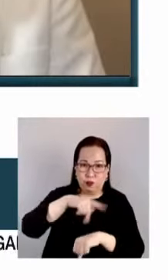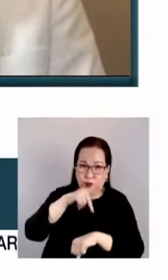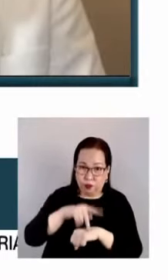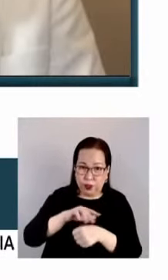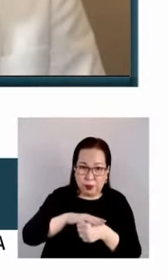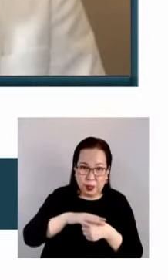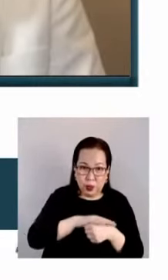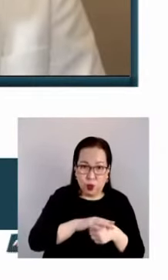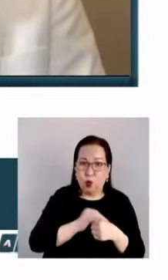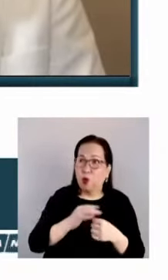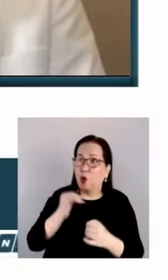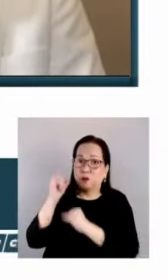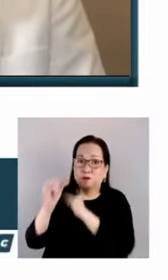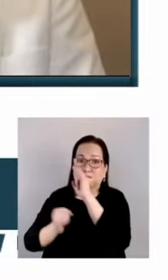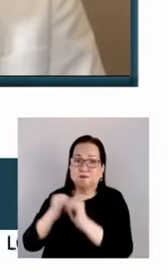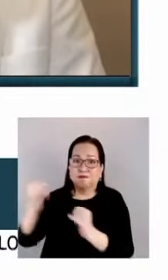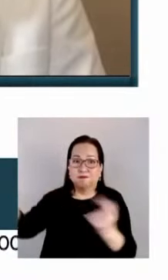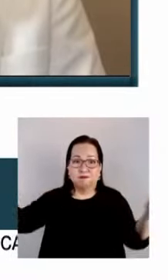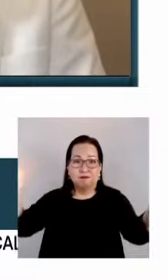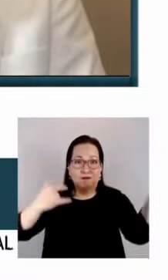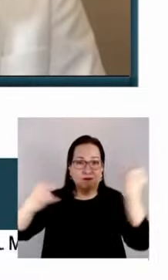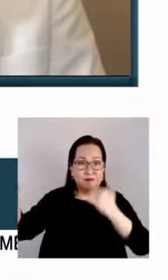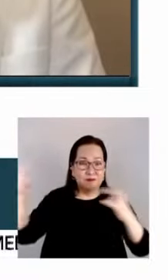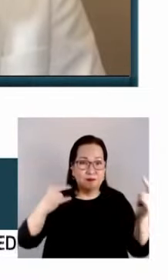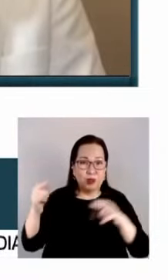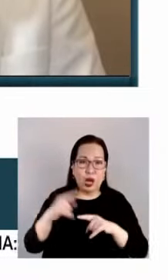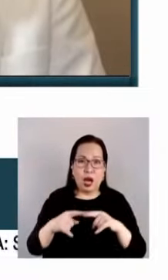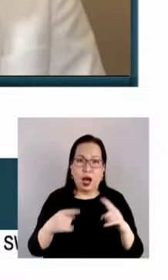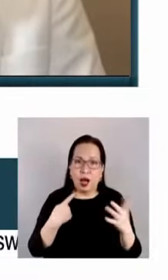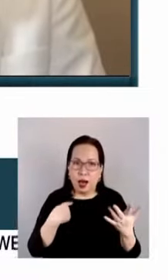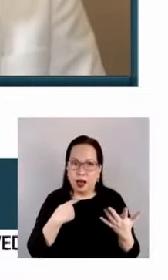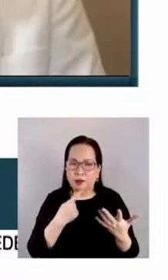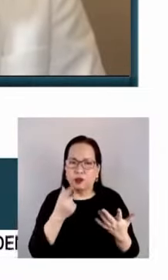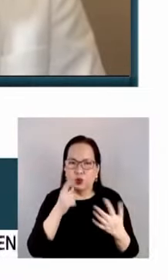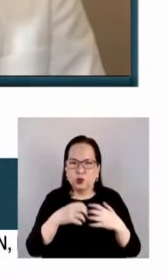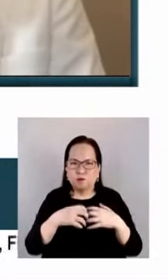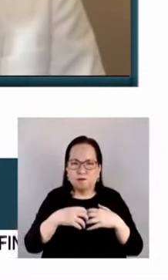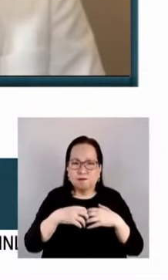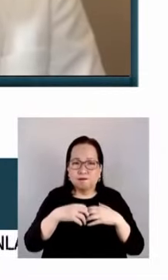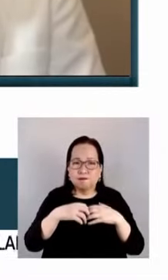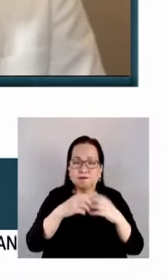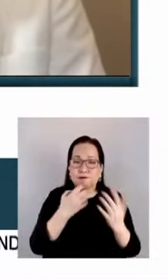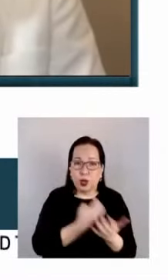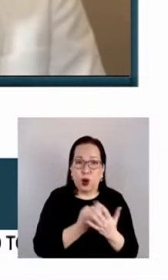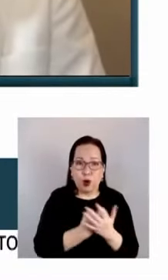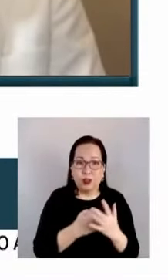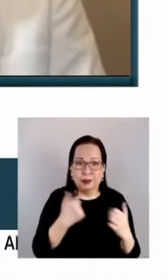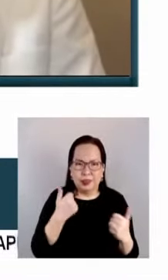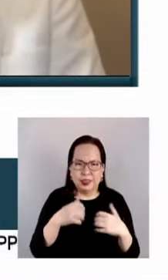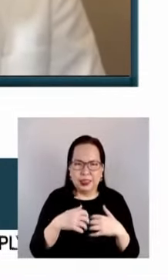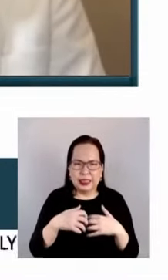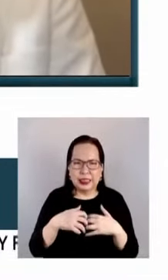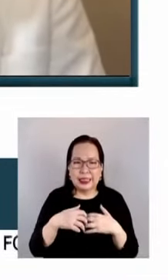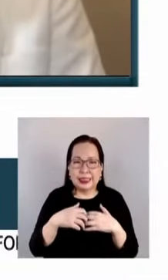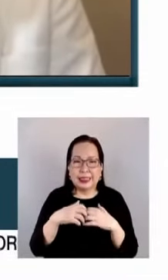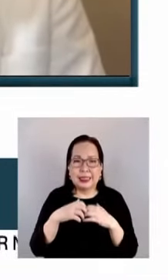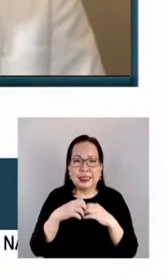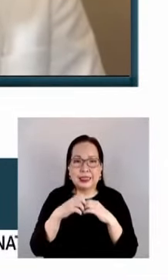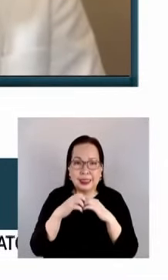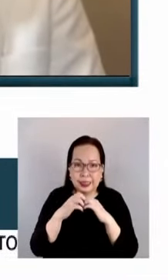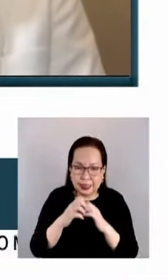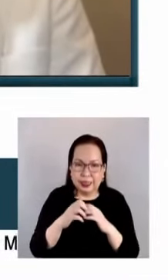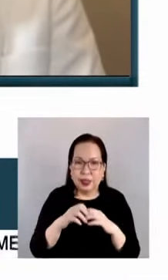tourism, and the numbers are showing that the economy is slowly waking up because of that. But then you have